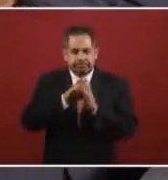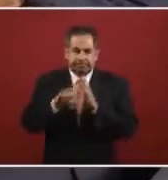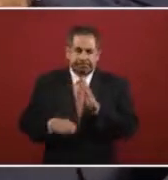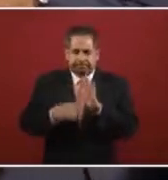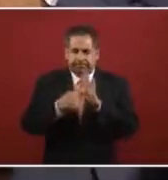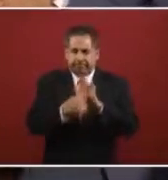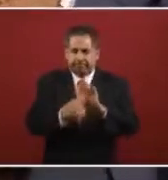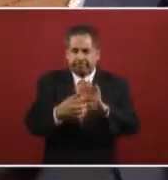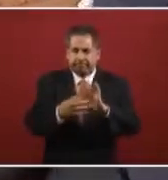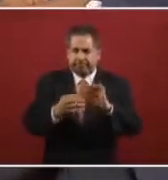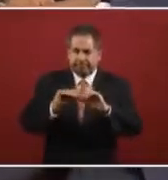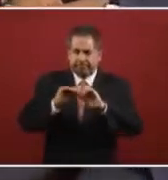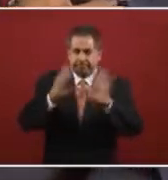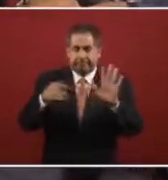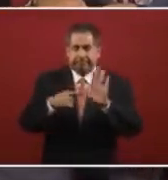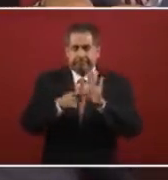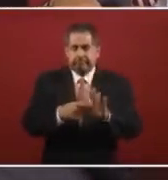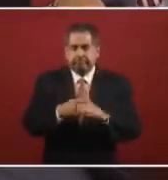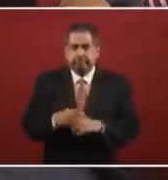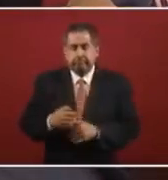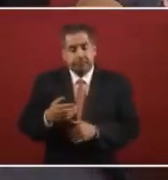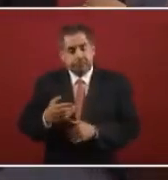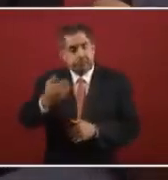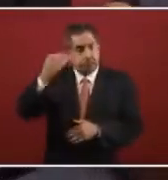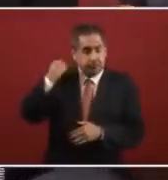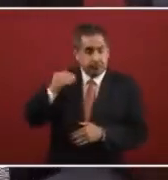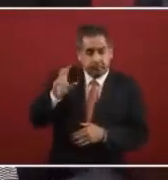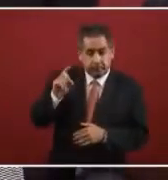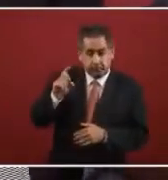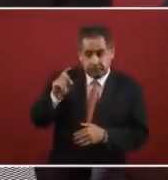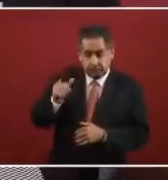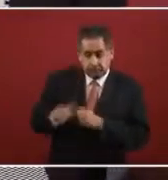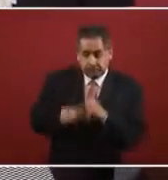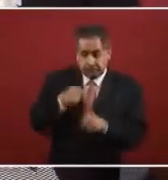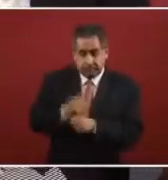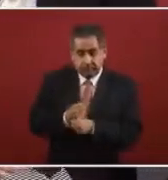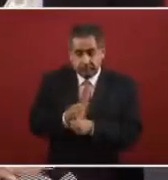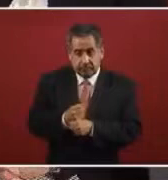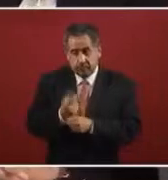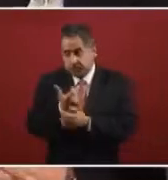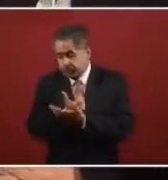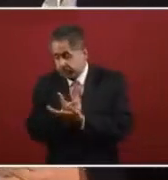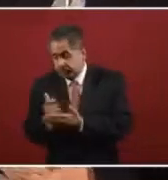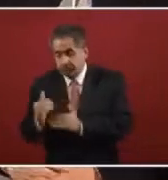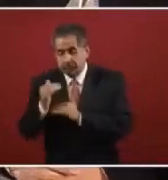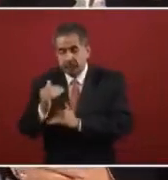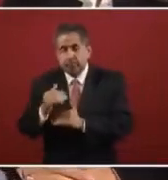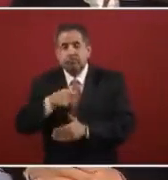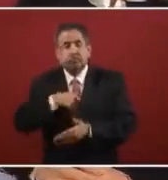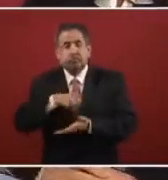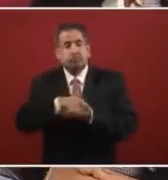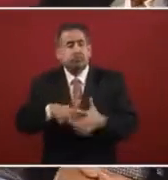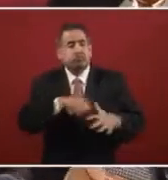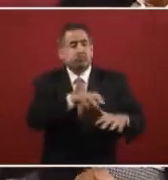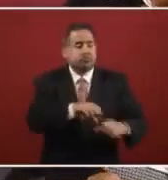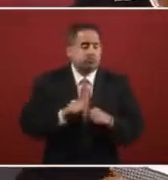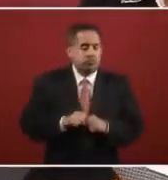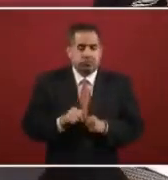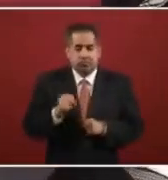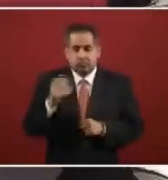So that example, that is very illustrative. About 30 years ago, a minimum salary, you could